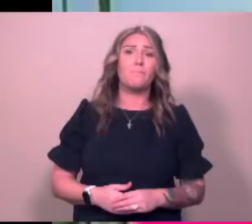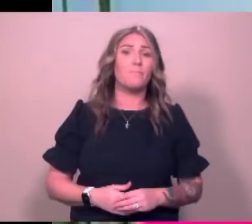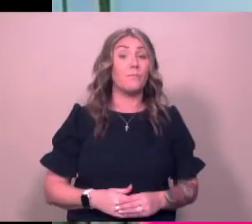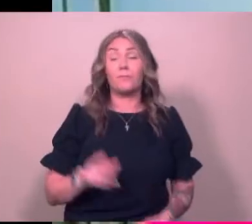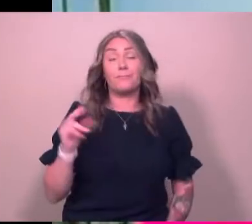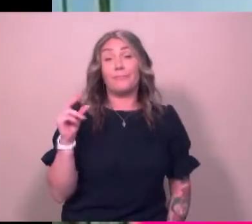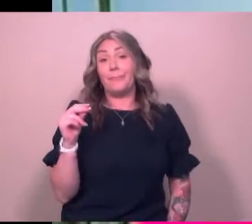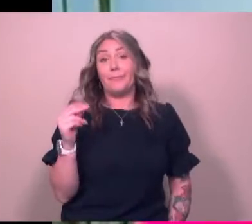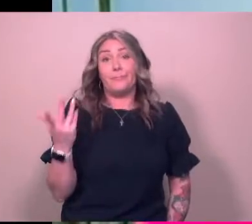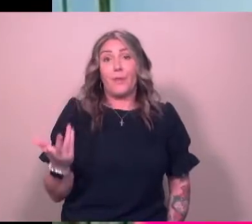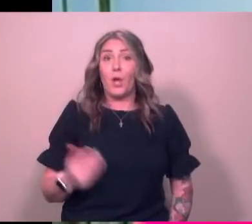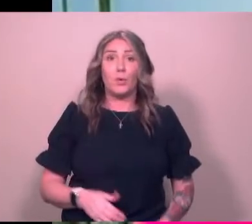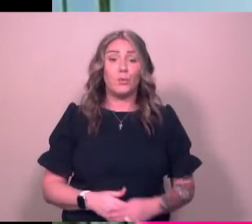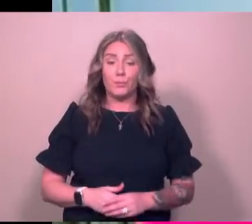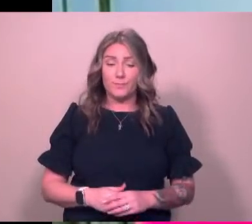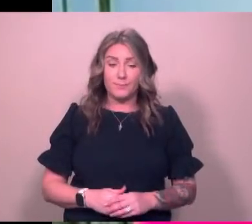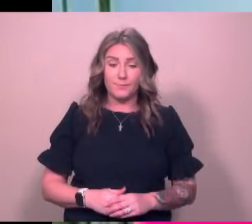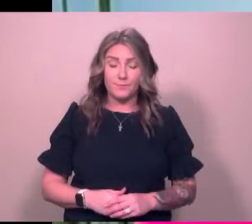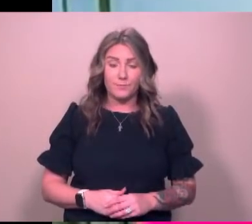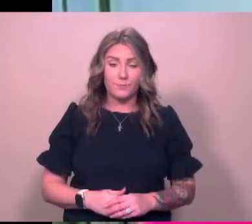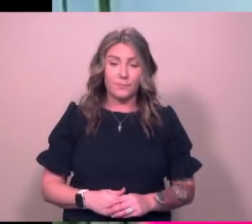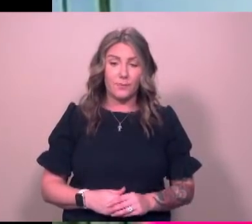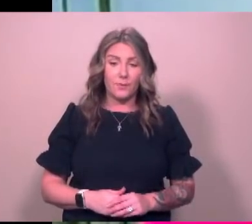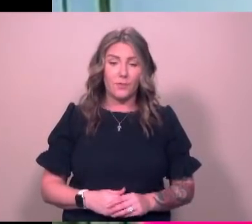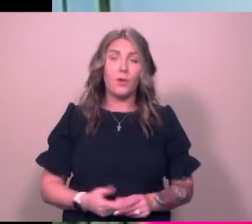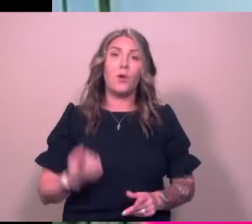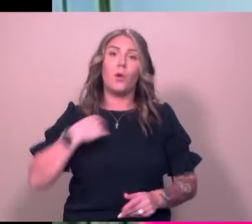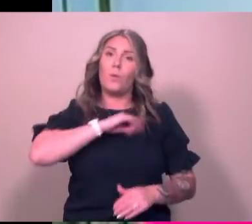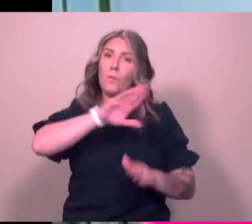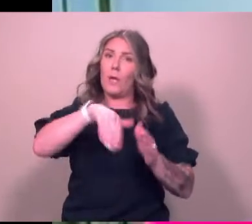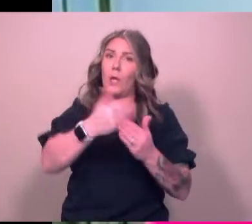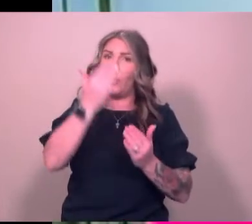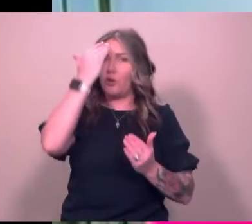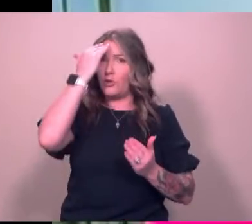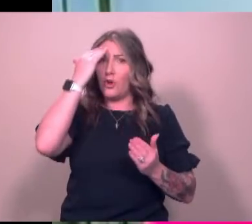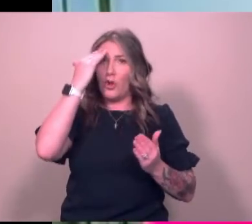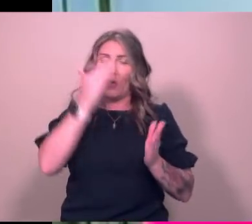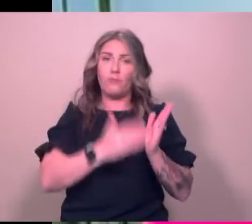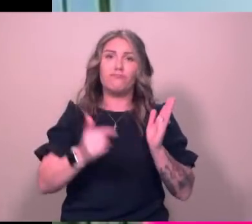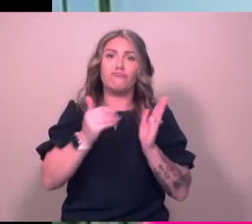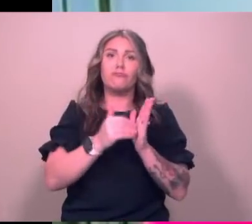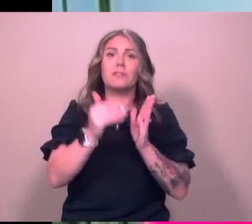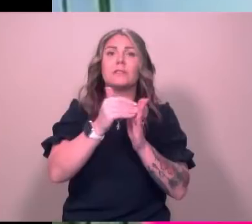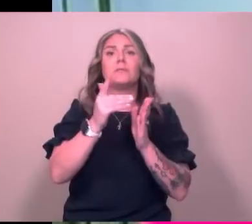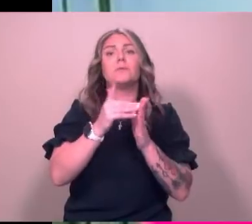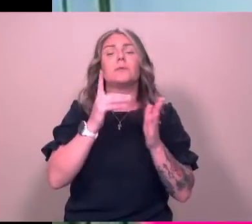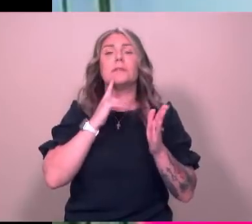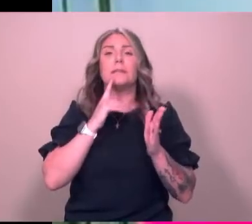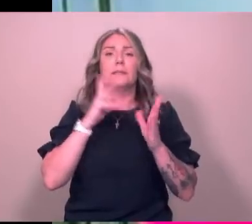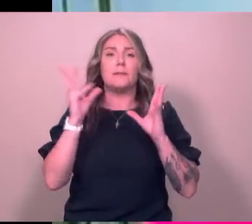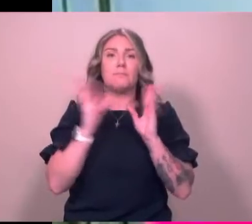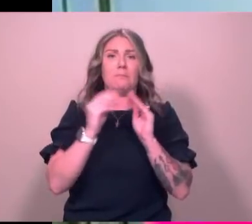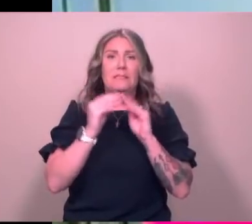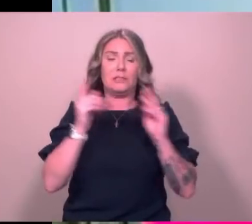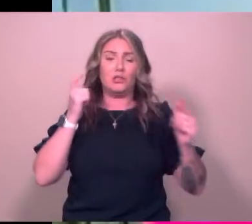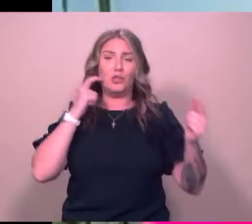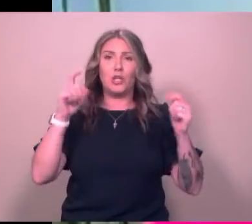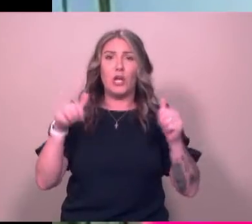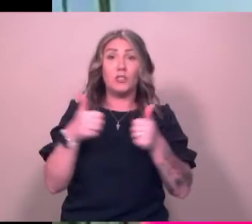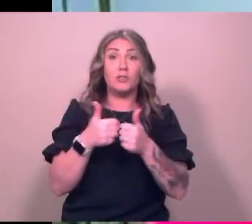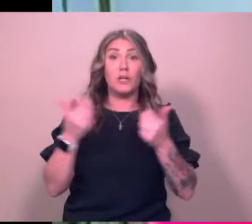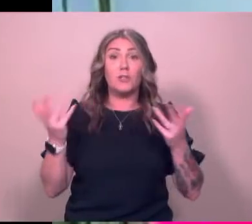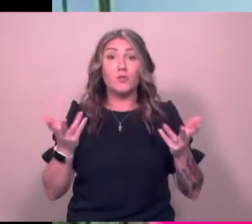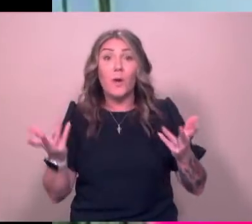No, I think as we all know from our frequent meetings that we have amongst ourselves, our biggest challenge